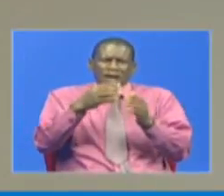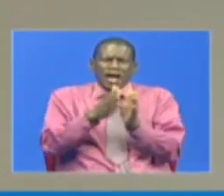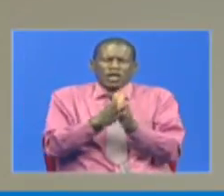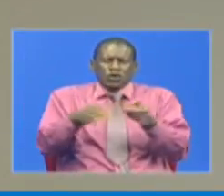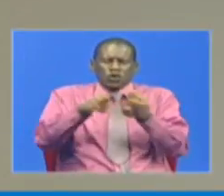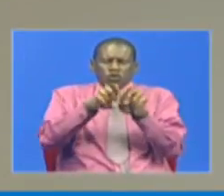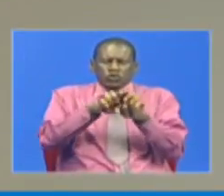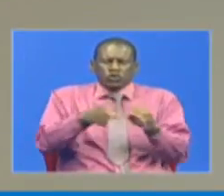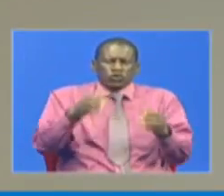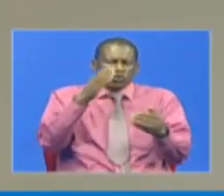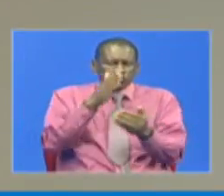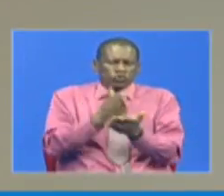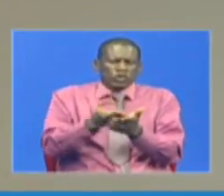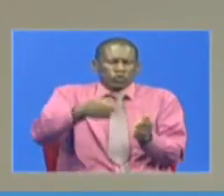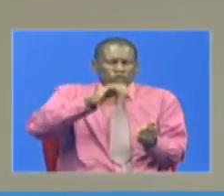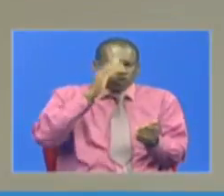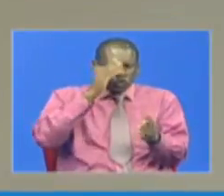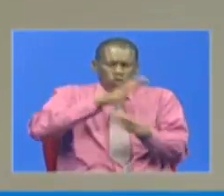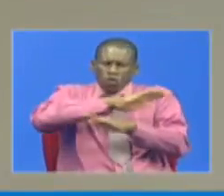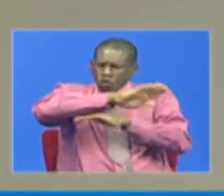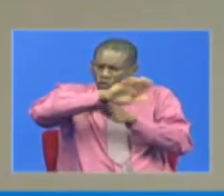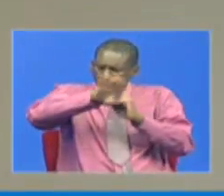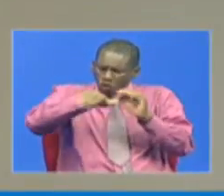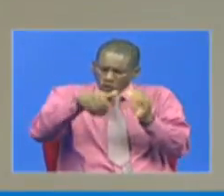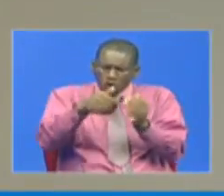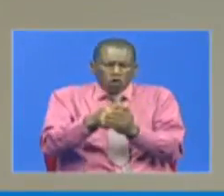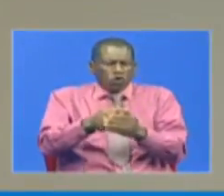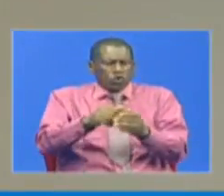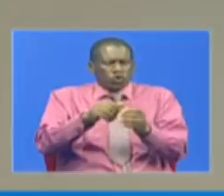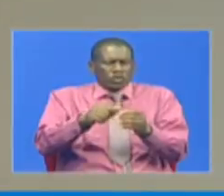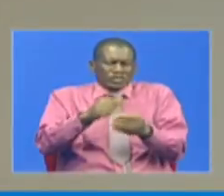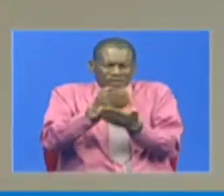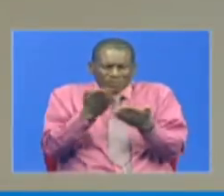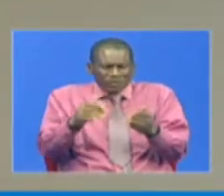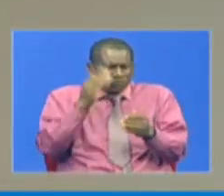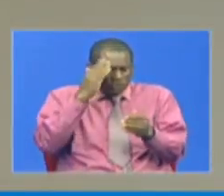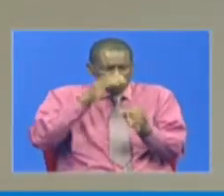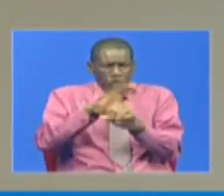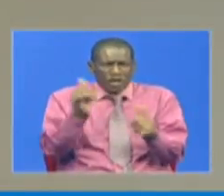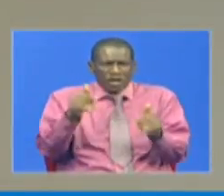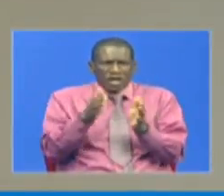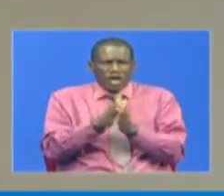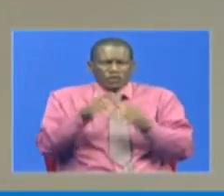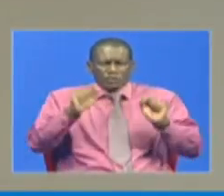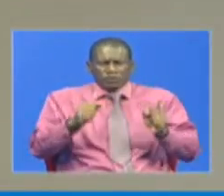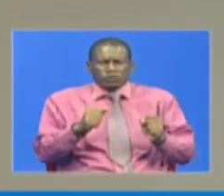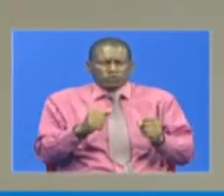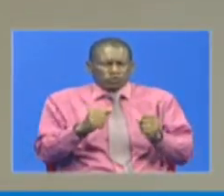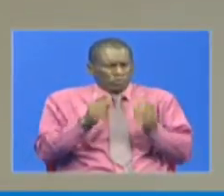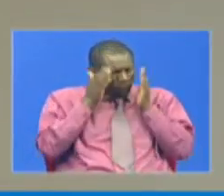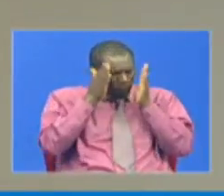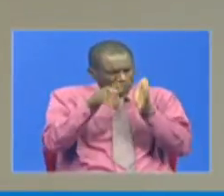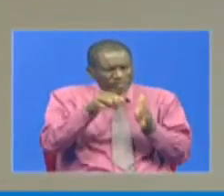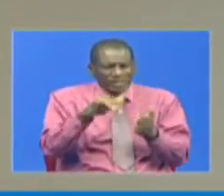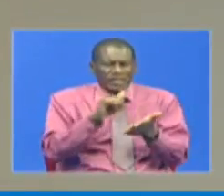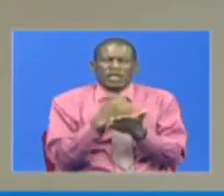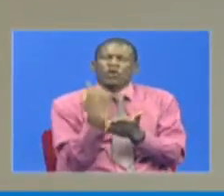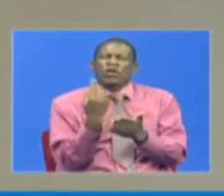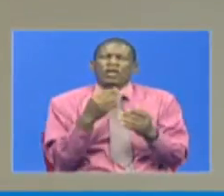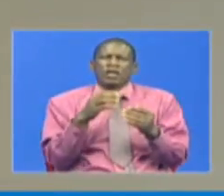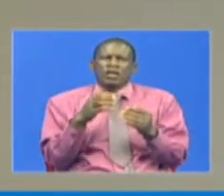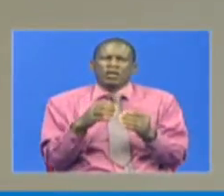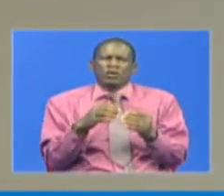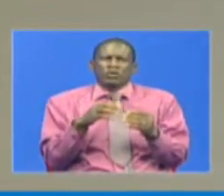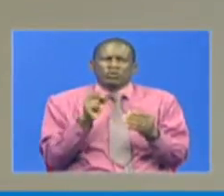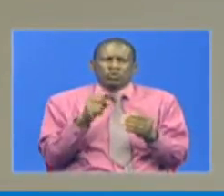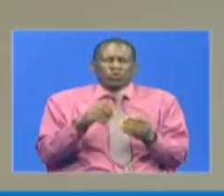we really know that old way really well. And we might have fallen in love with it. And so unlearning a